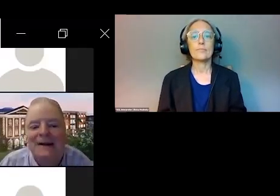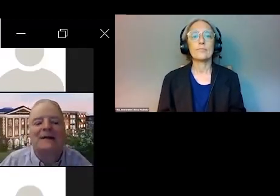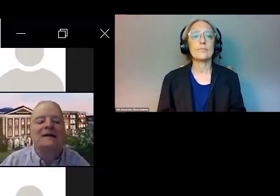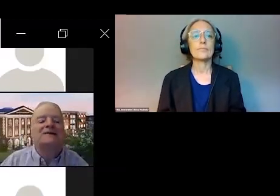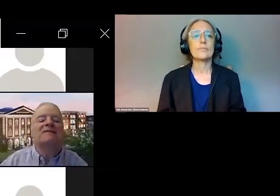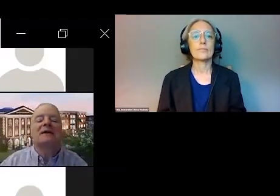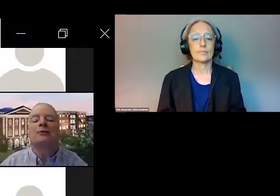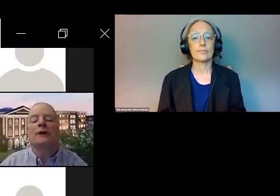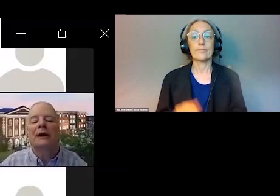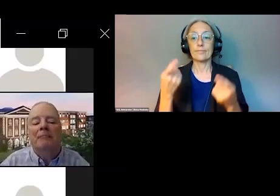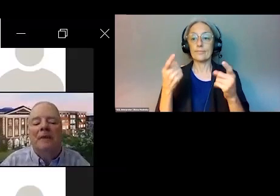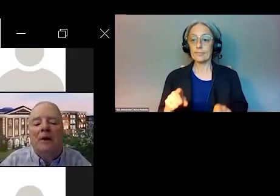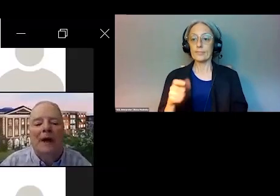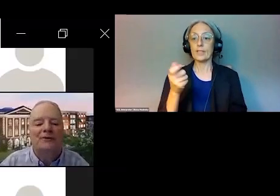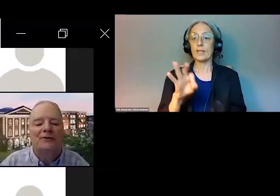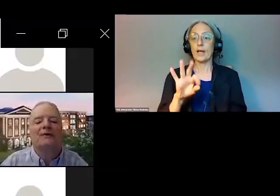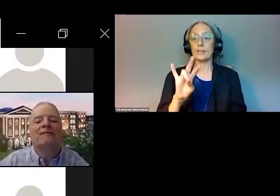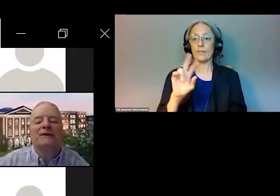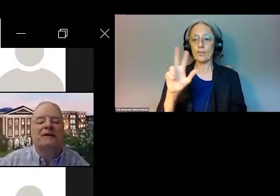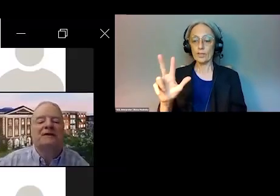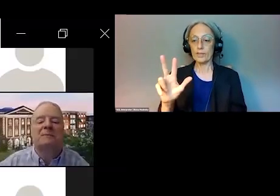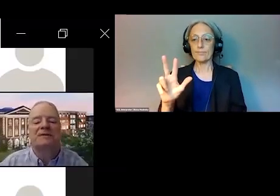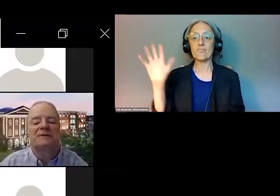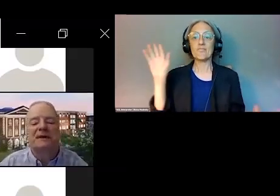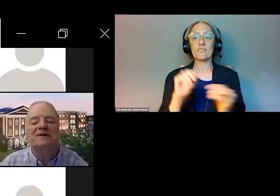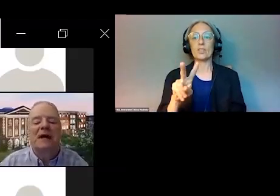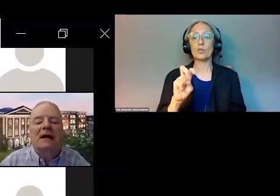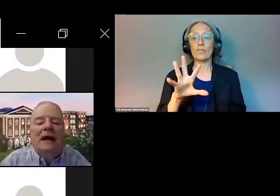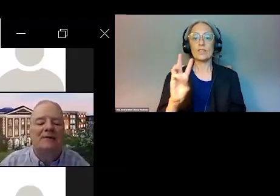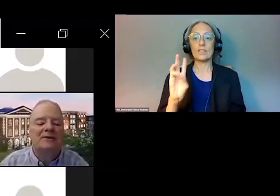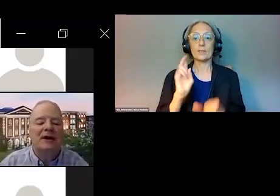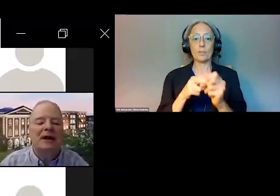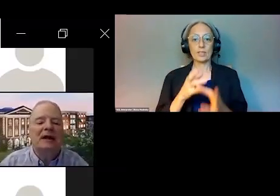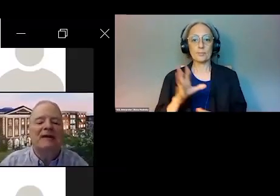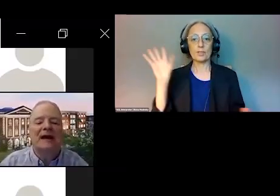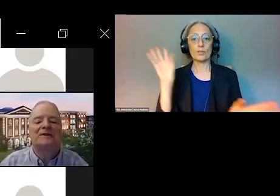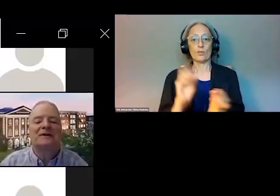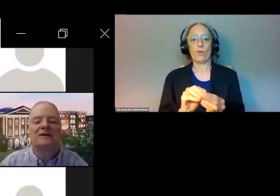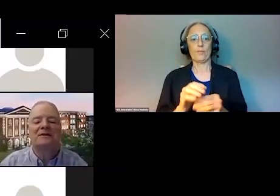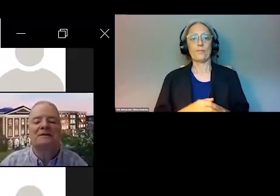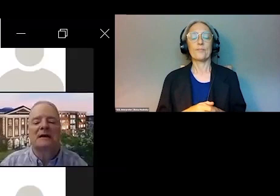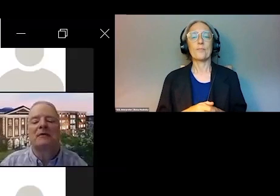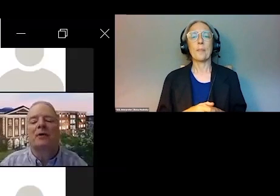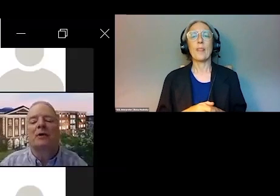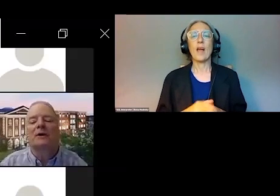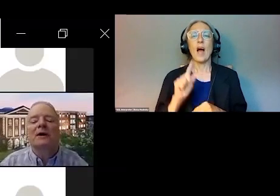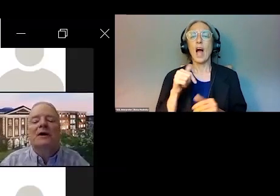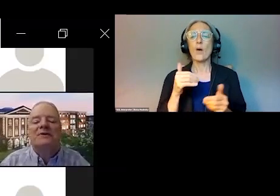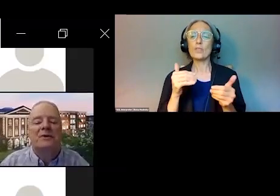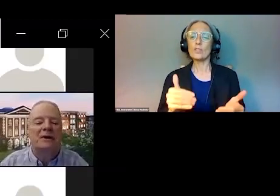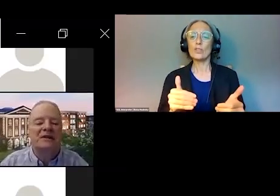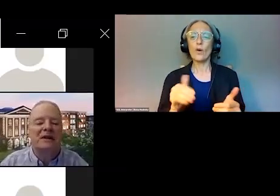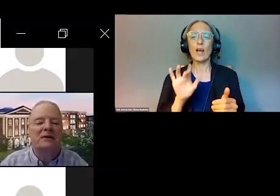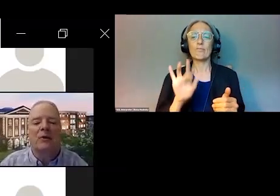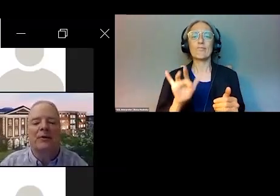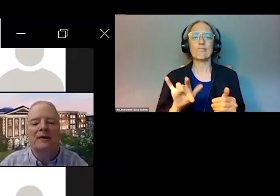And in 1973, we had 256 participants. And I'm just going to advance this table forward so